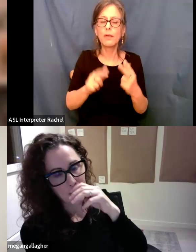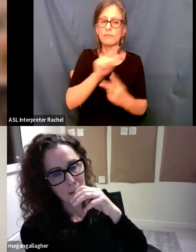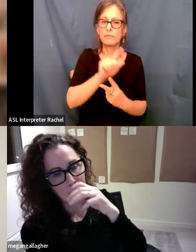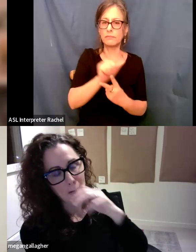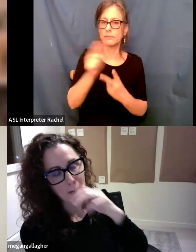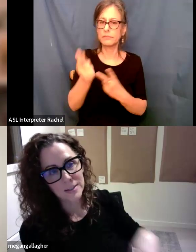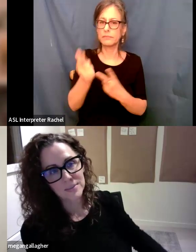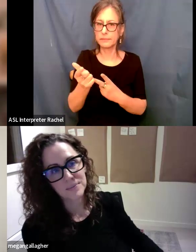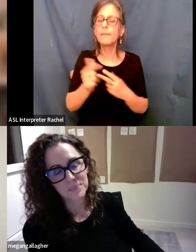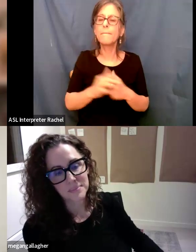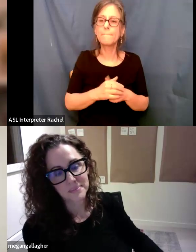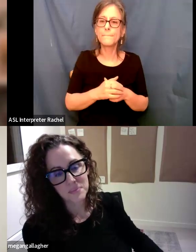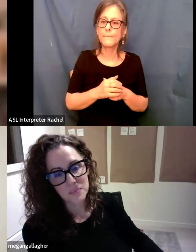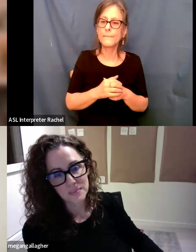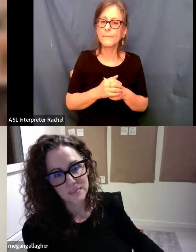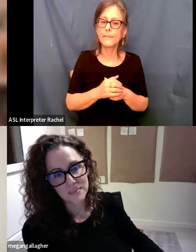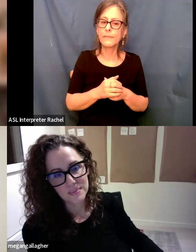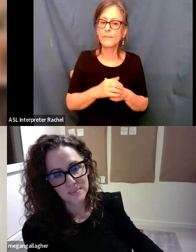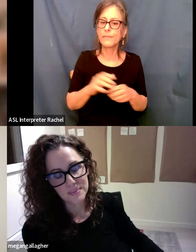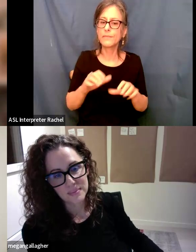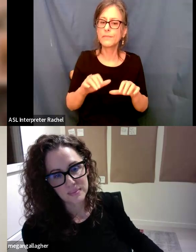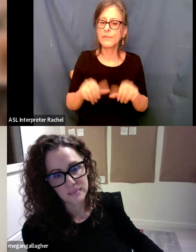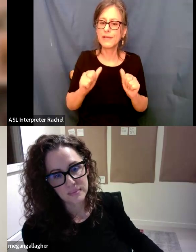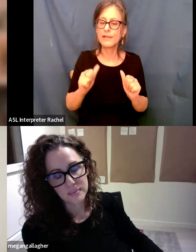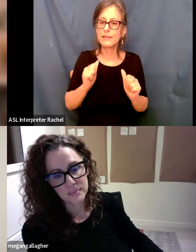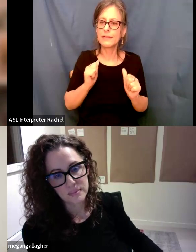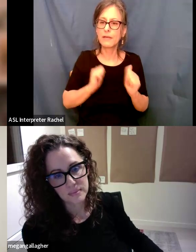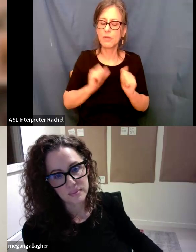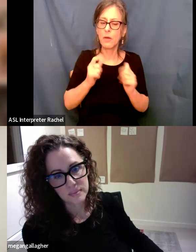order. Playing this kind of like someone who is so